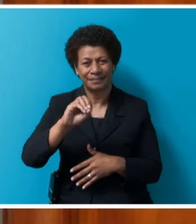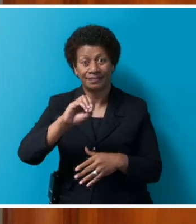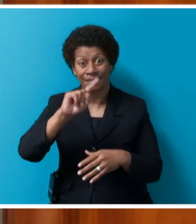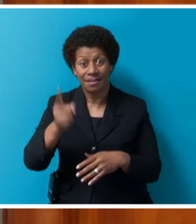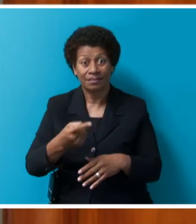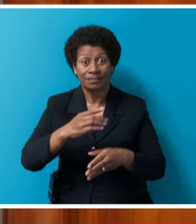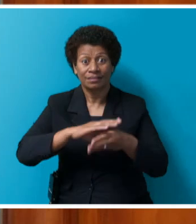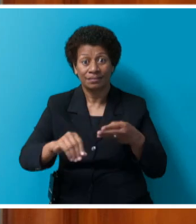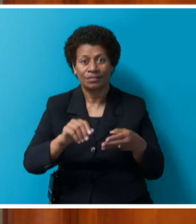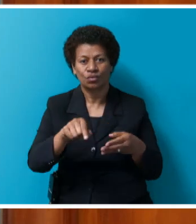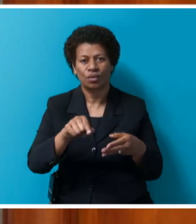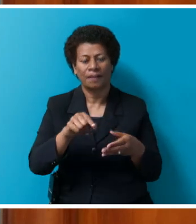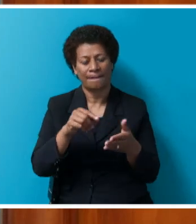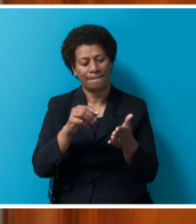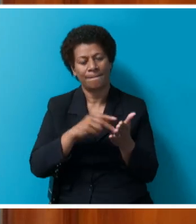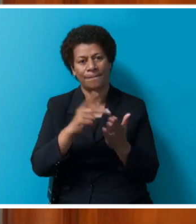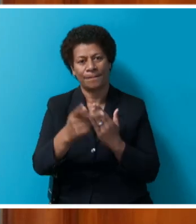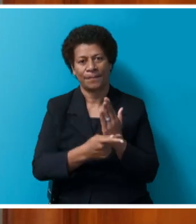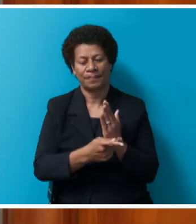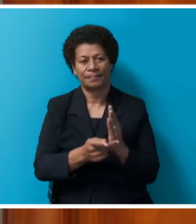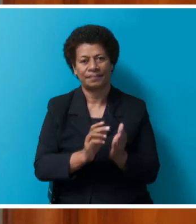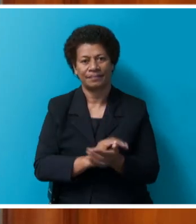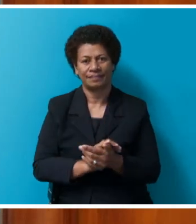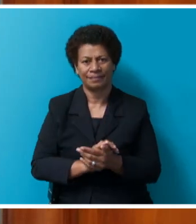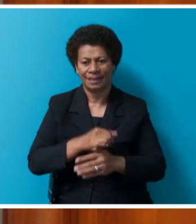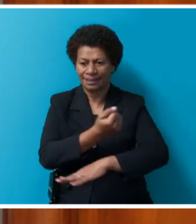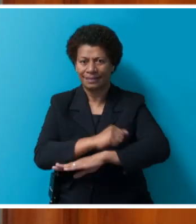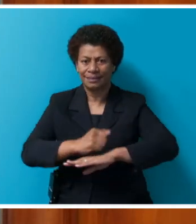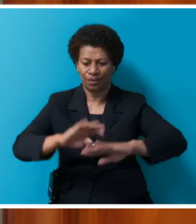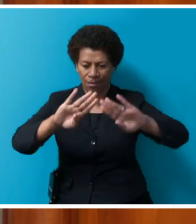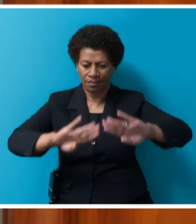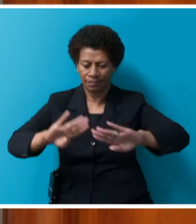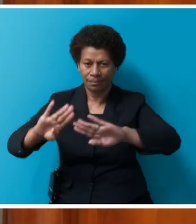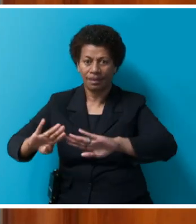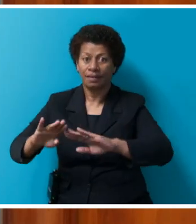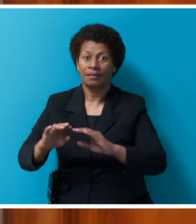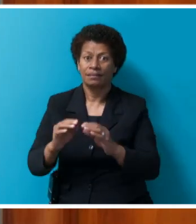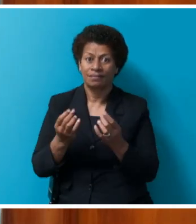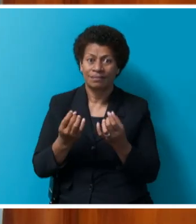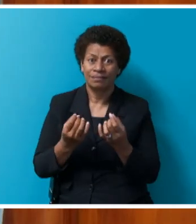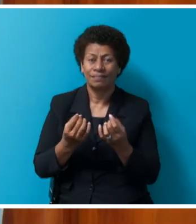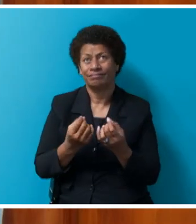Madam Deputy Speaker, fixing seawalls, providing solar units, and also